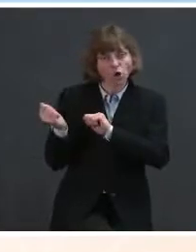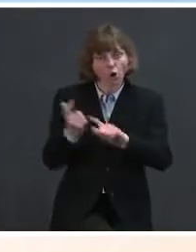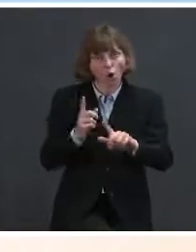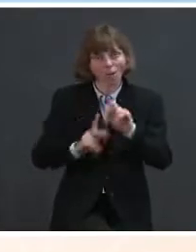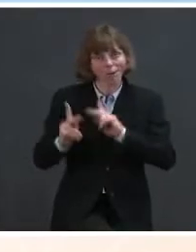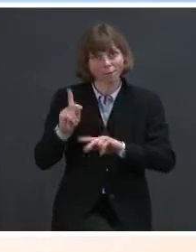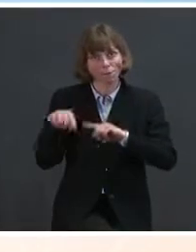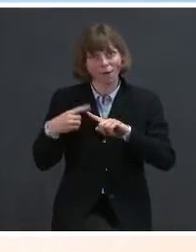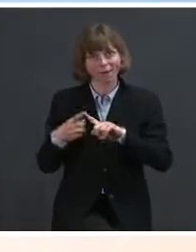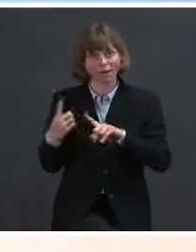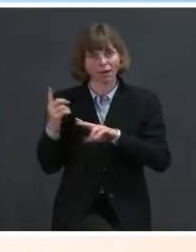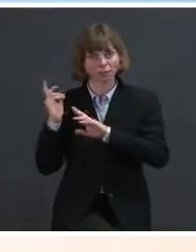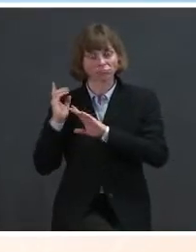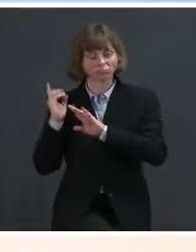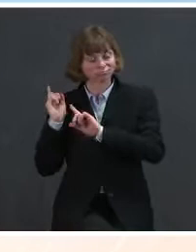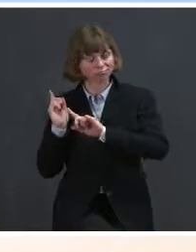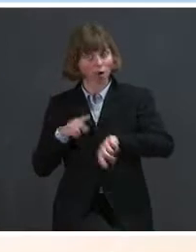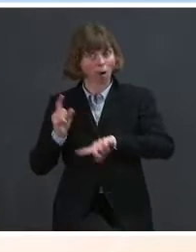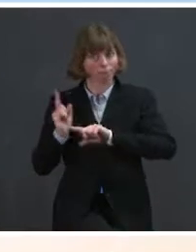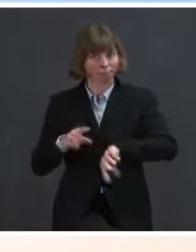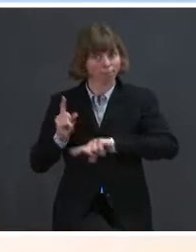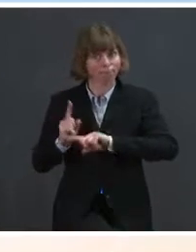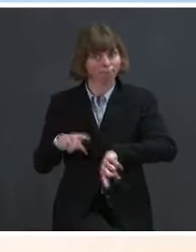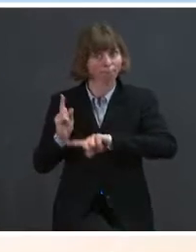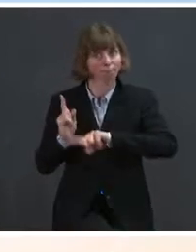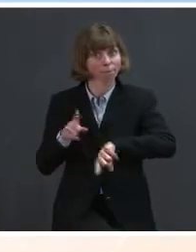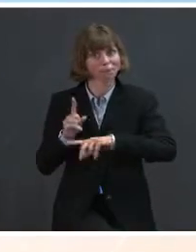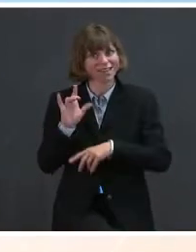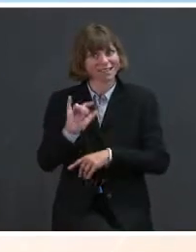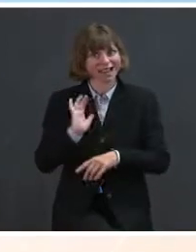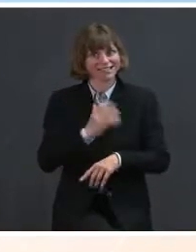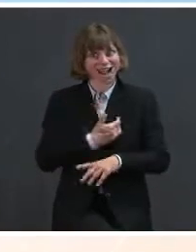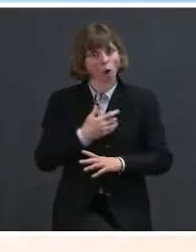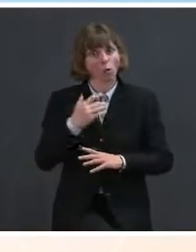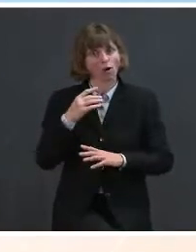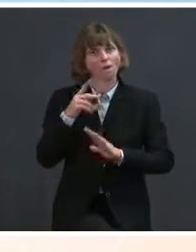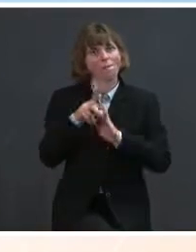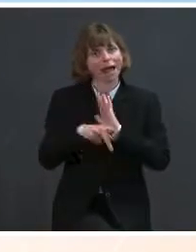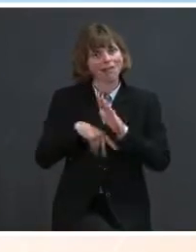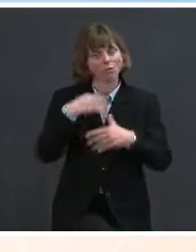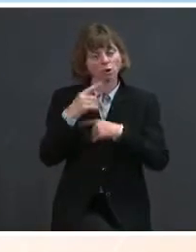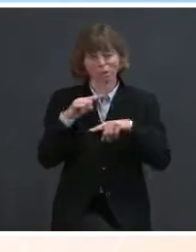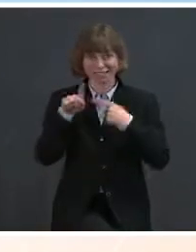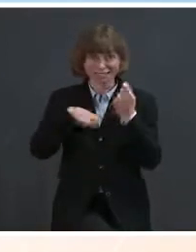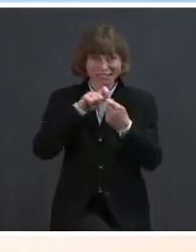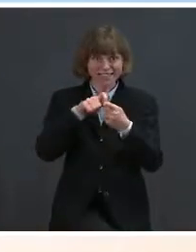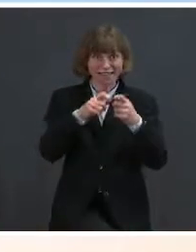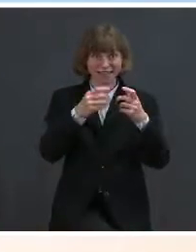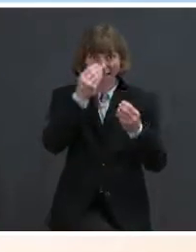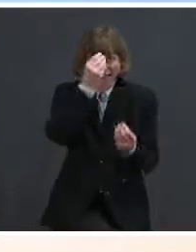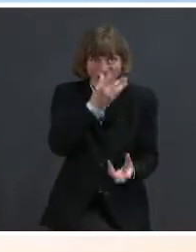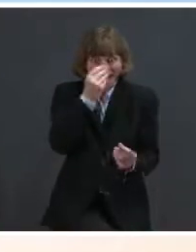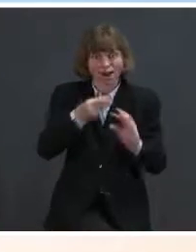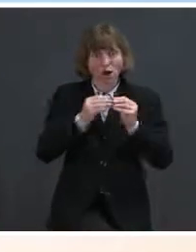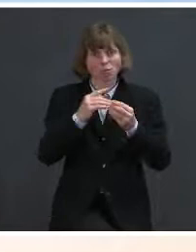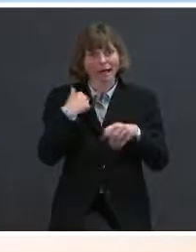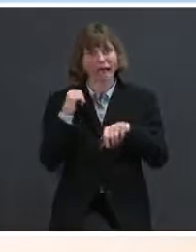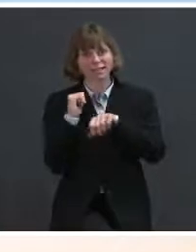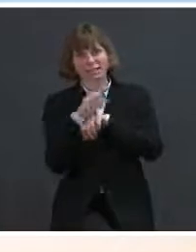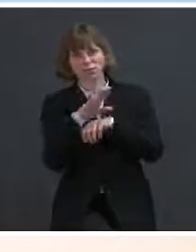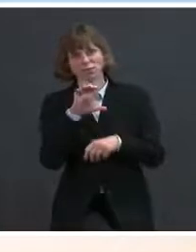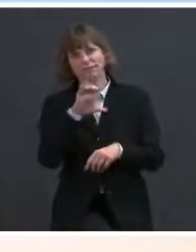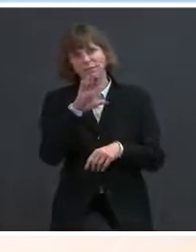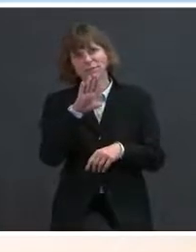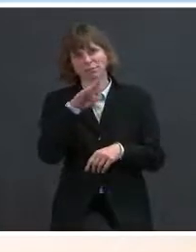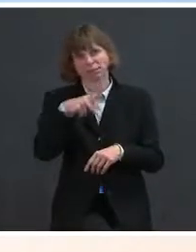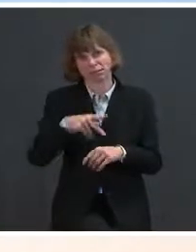across. So that's what our policy processes are. But in terms of specific data and numbers, I would certainly refer you to CBP, or I'm happy to talk to them as well. And do you